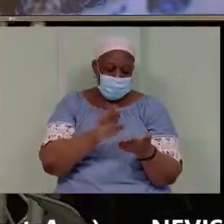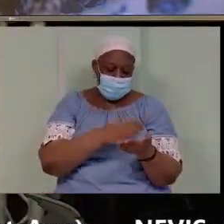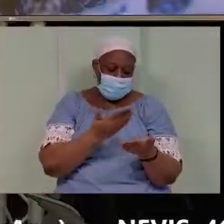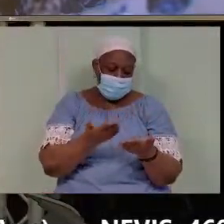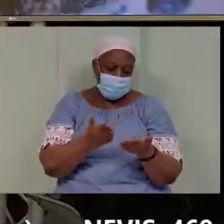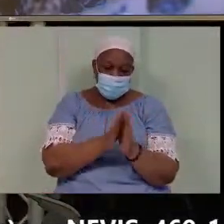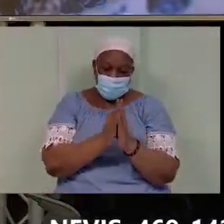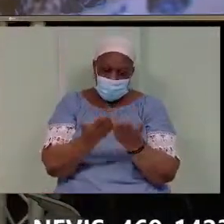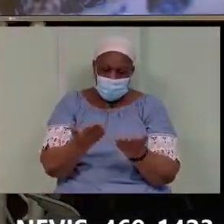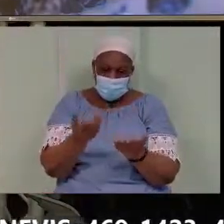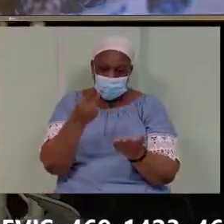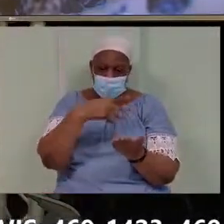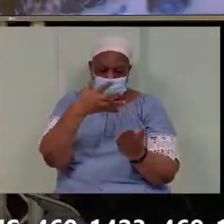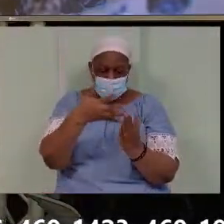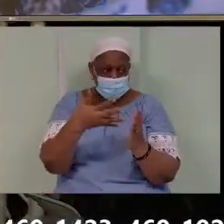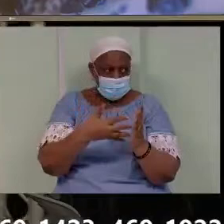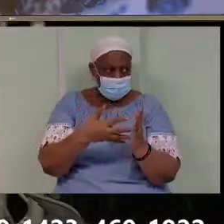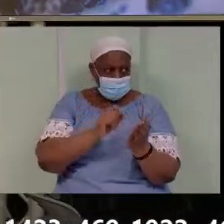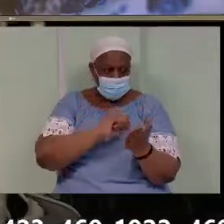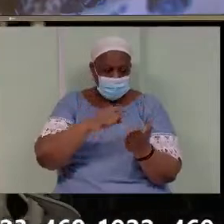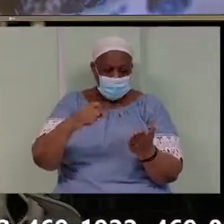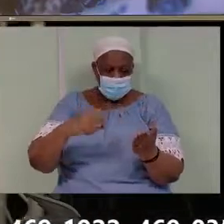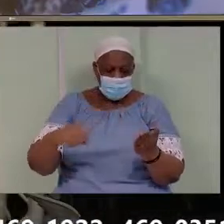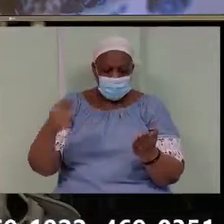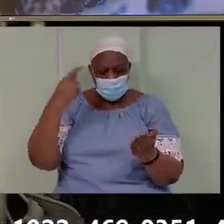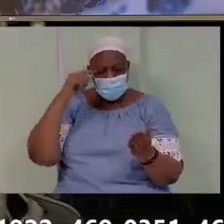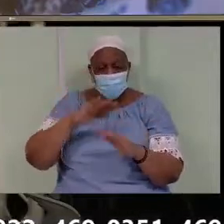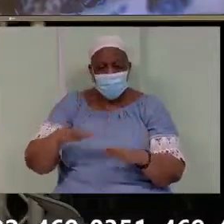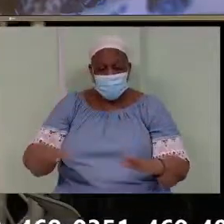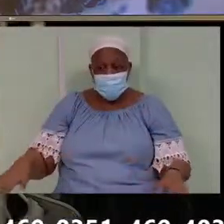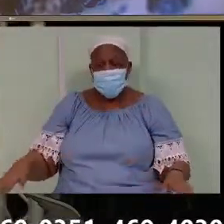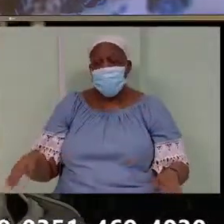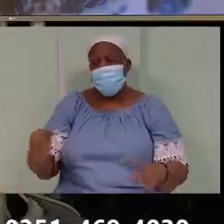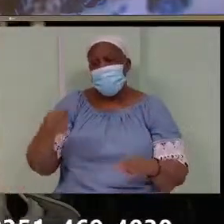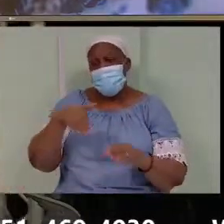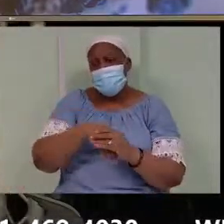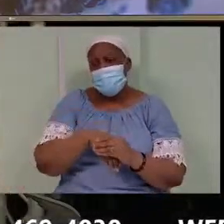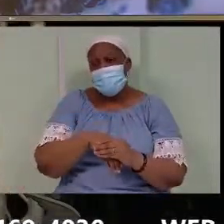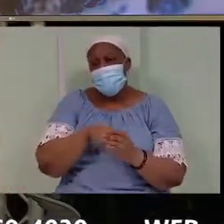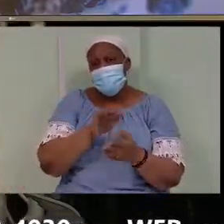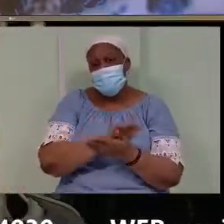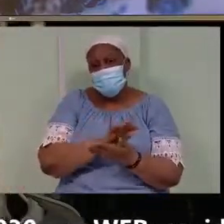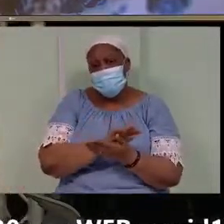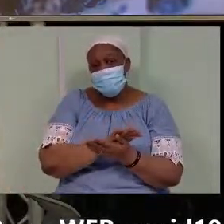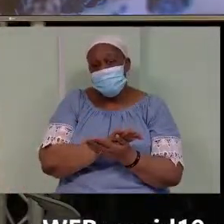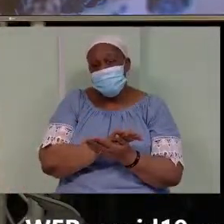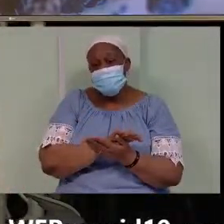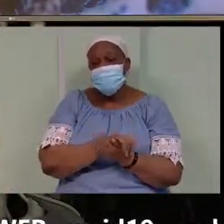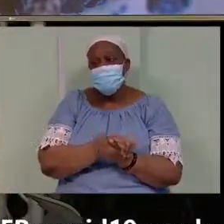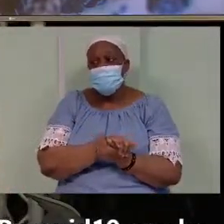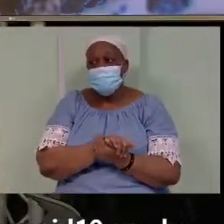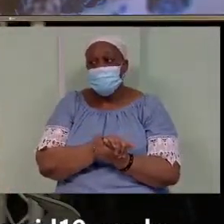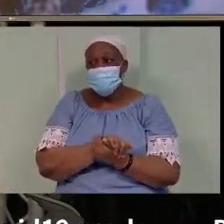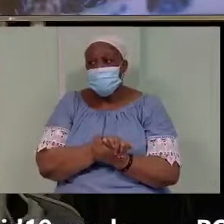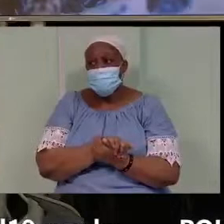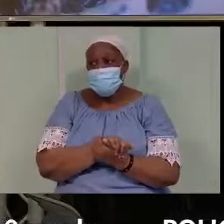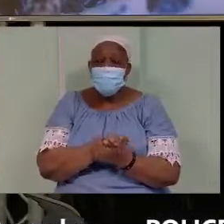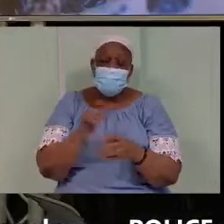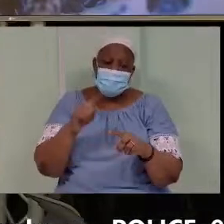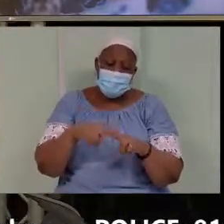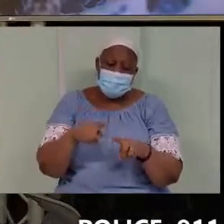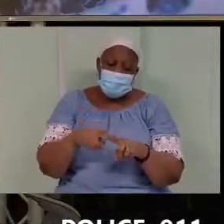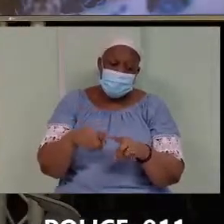All of these would be confirmed and shared with the public. A number of health